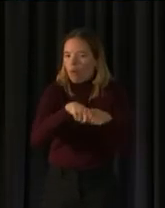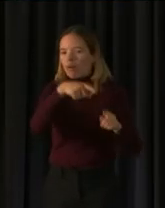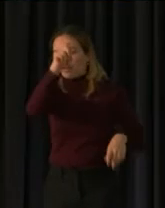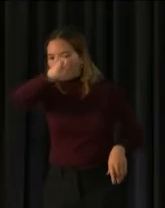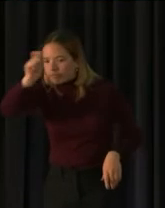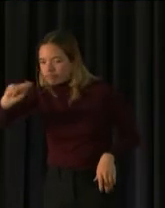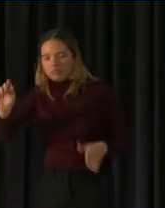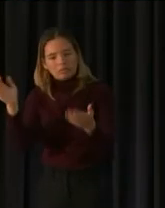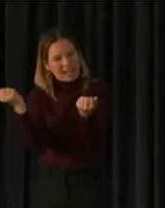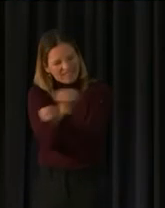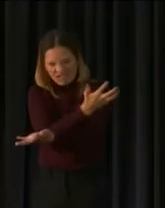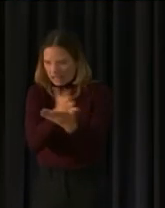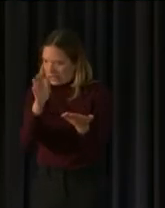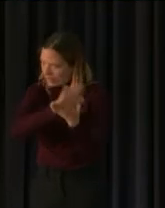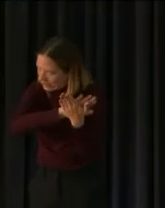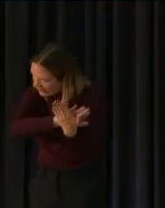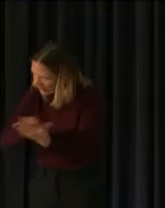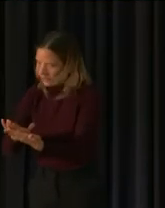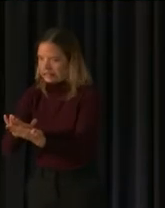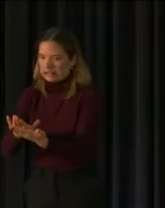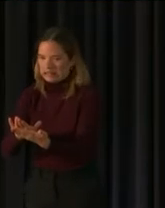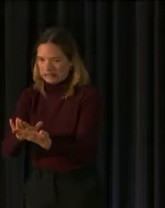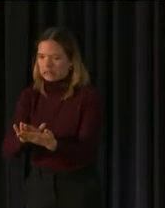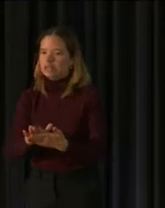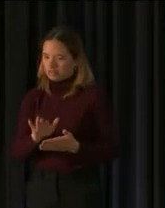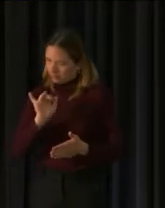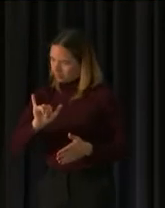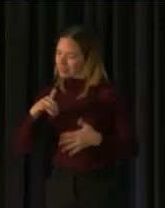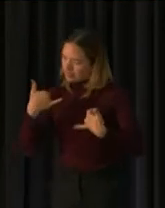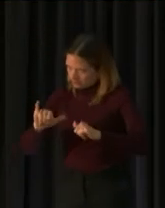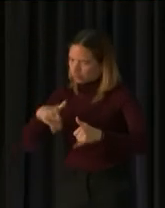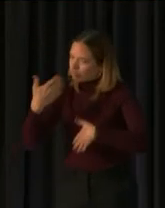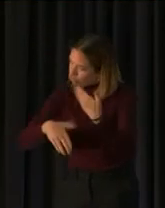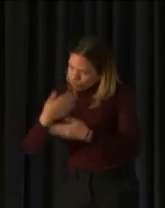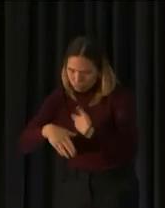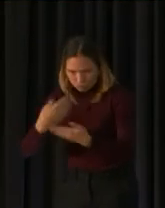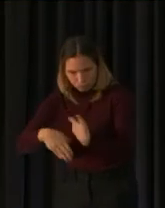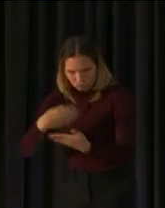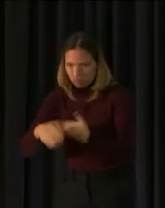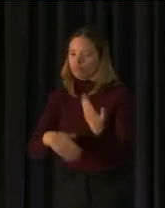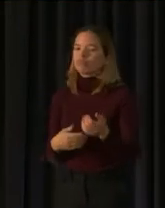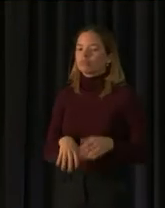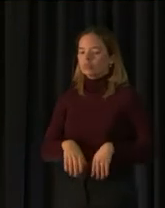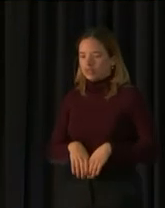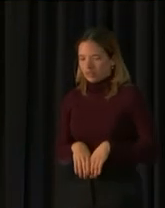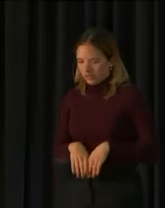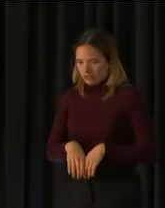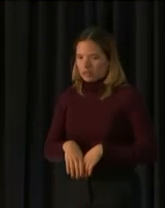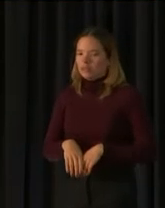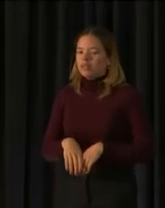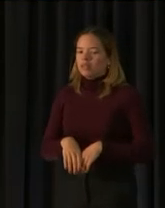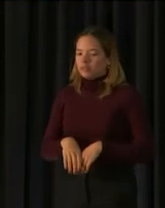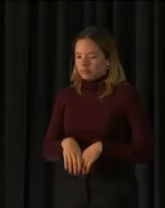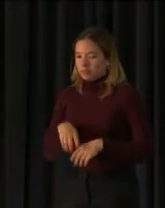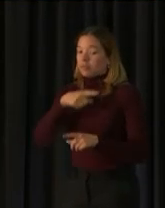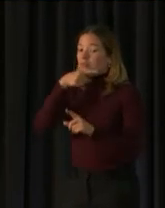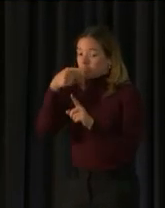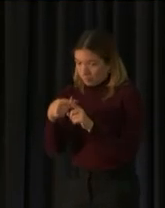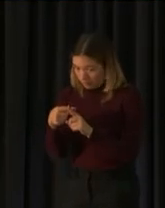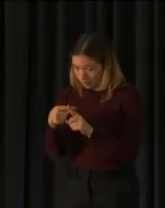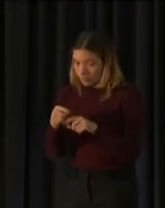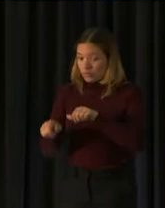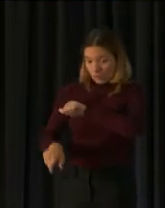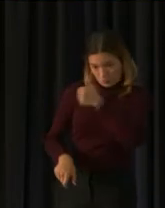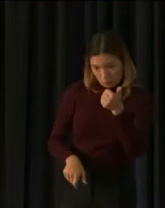So summer, we had a summer deep cleaning and are getting ready to gear up for our winter deep cleaning that happens every year. So very much